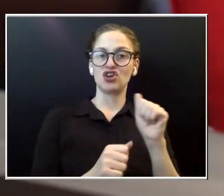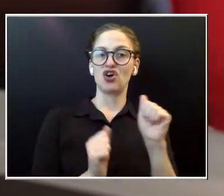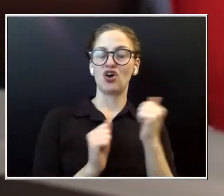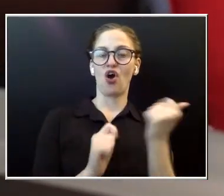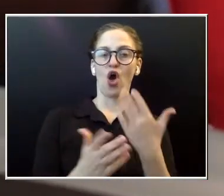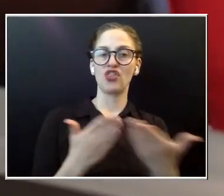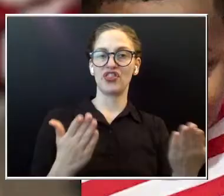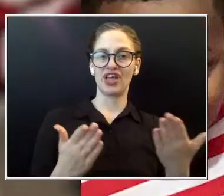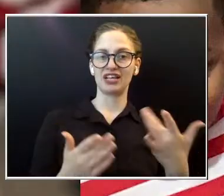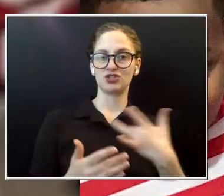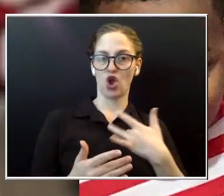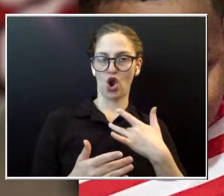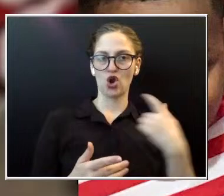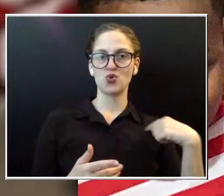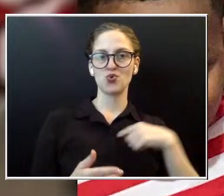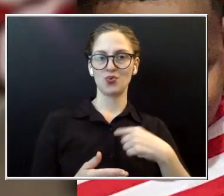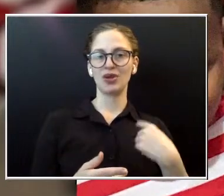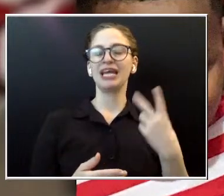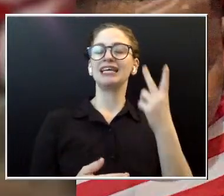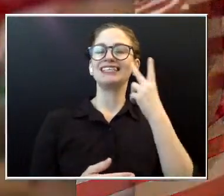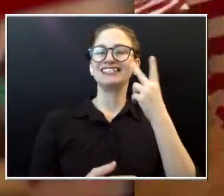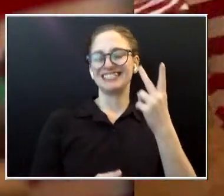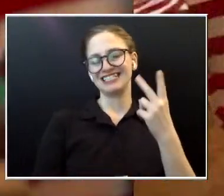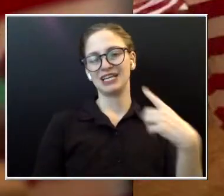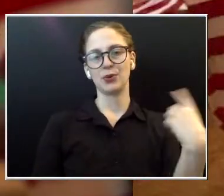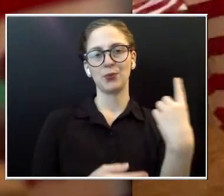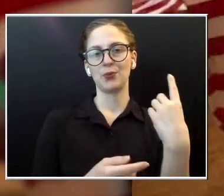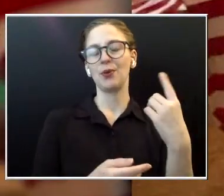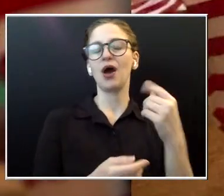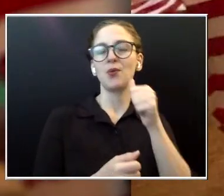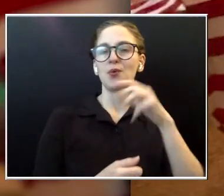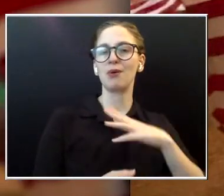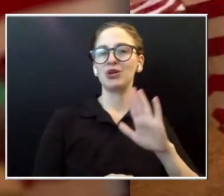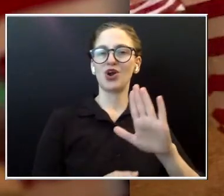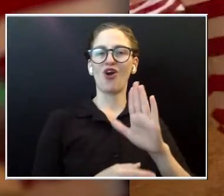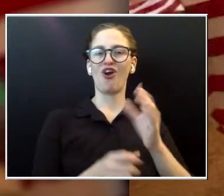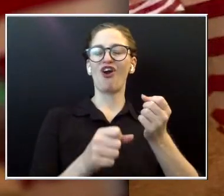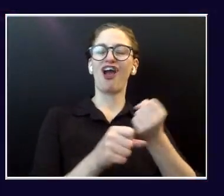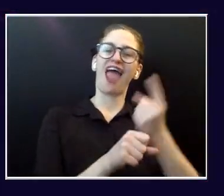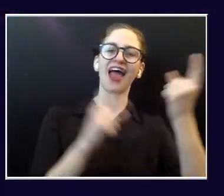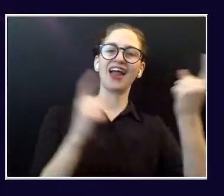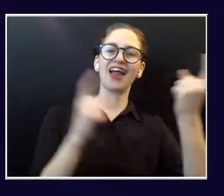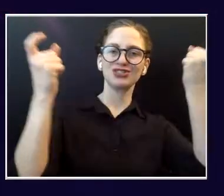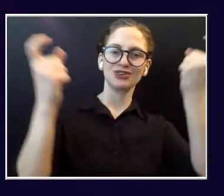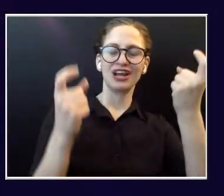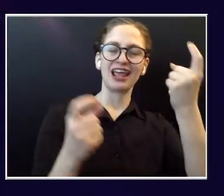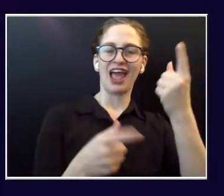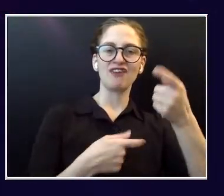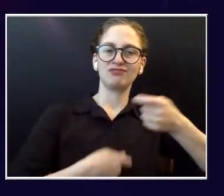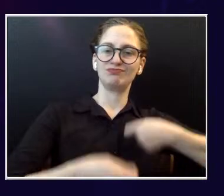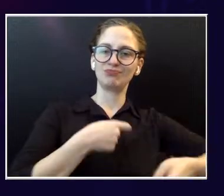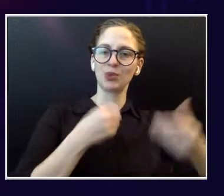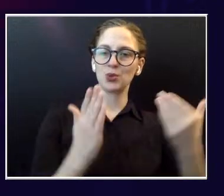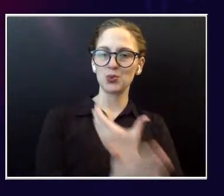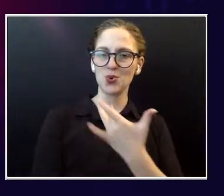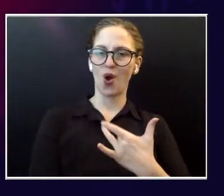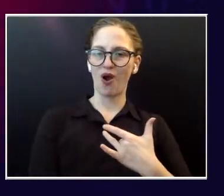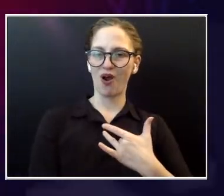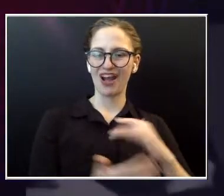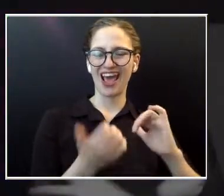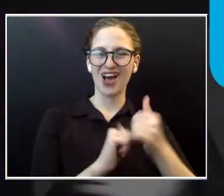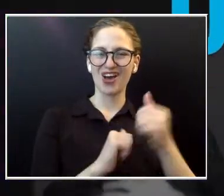heart approaches. How she's celebrating Christmas this year with her 13 grandbabies.